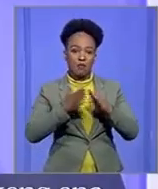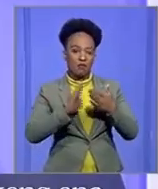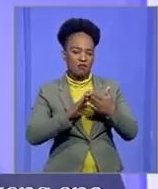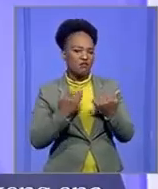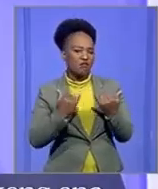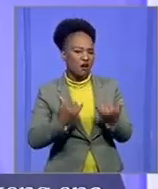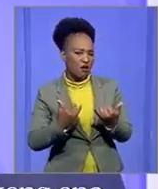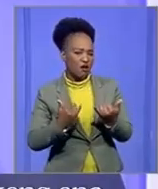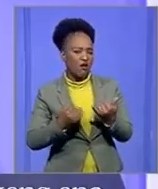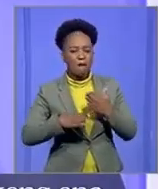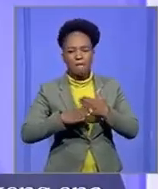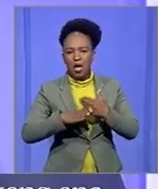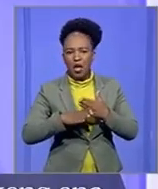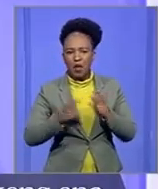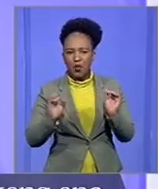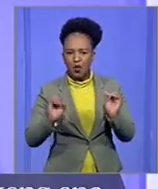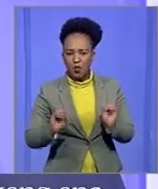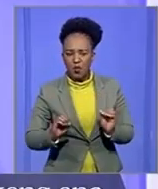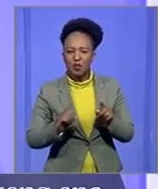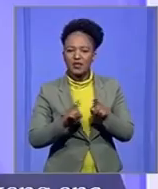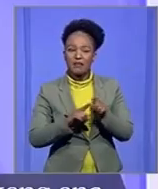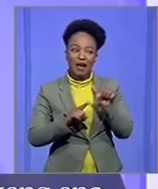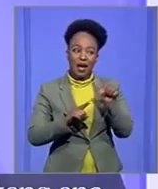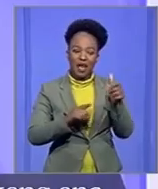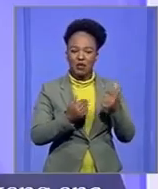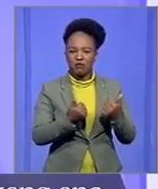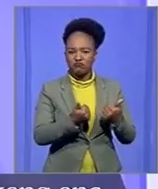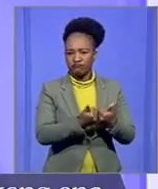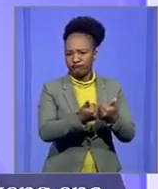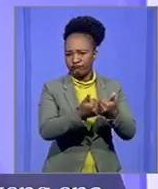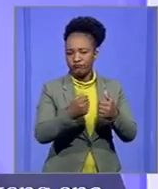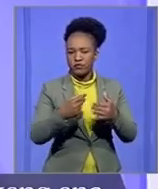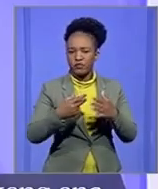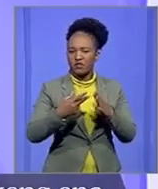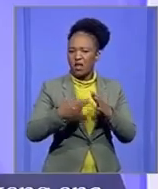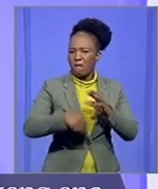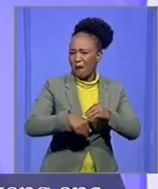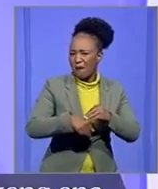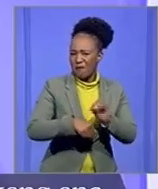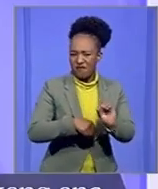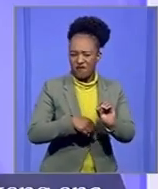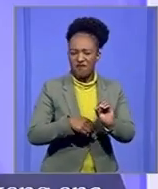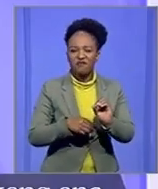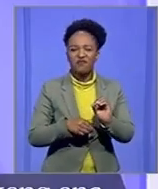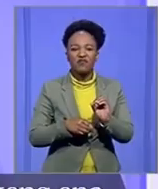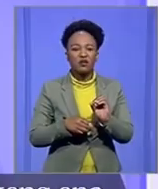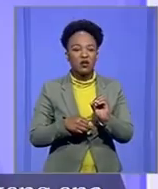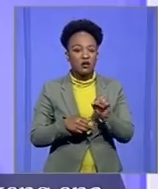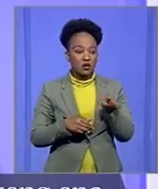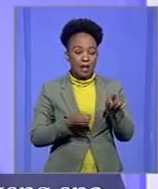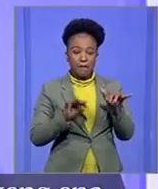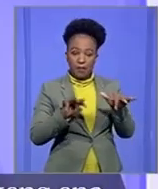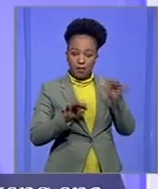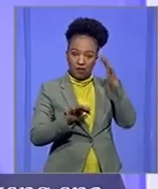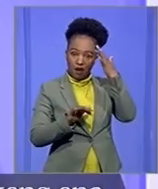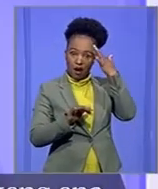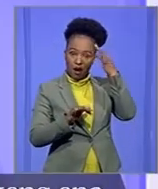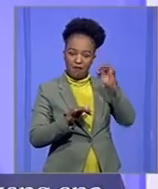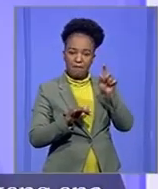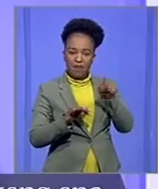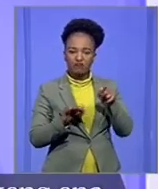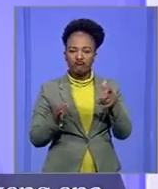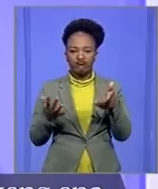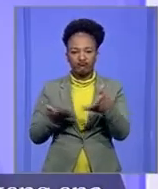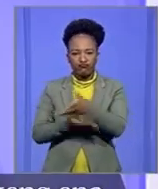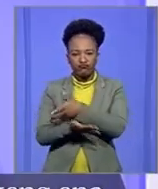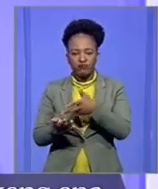mesebetsi le tse ding jwalo kapa mathata a mang jwalo. Ho bohlokwa o lo kae hore bahlanka bana ba mmuso ba ame taba ya moruo